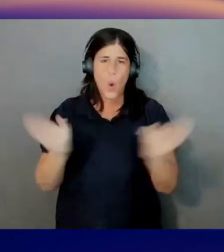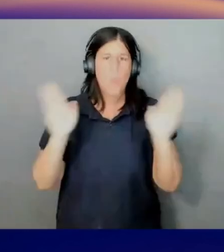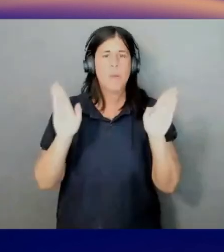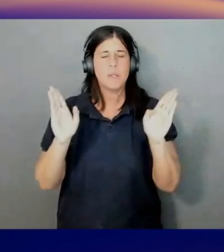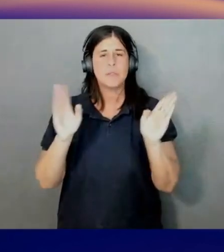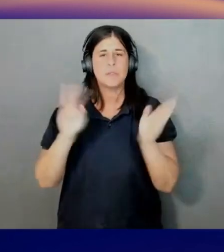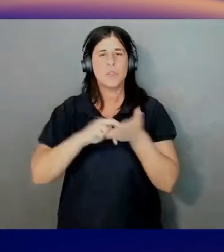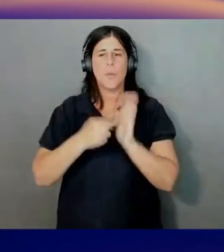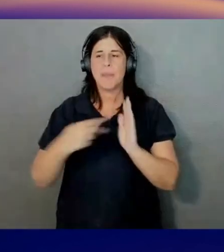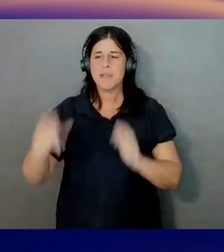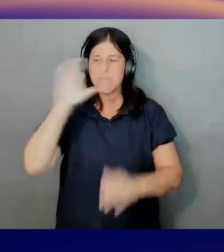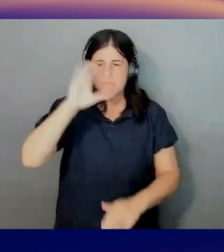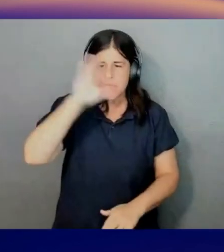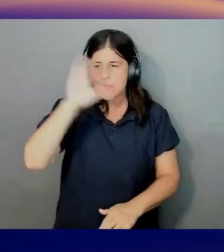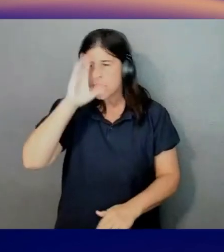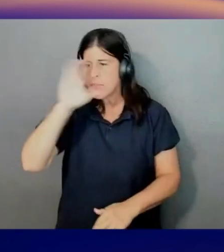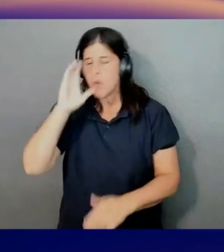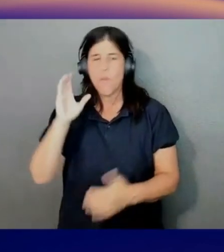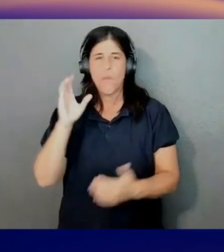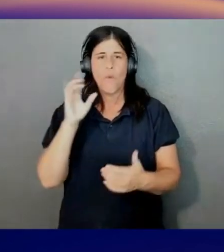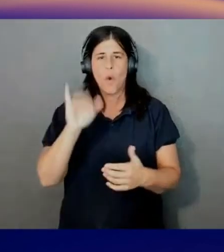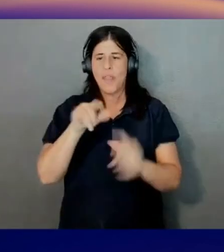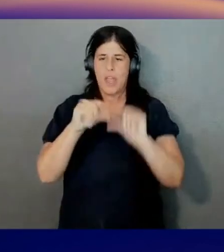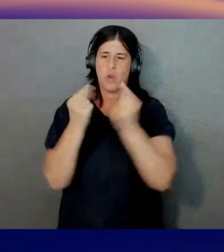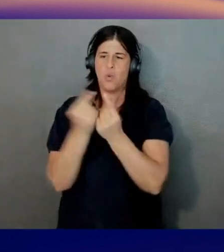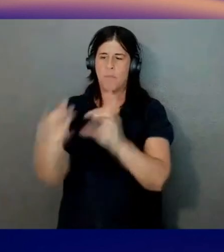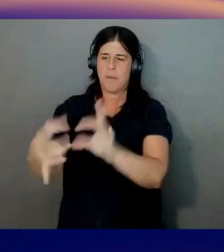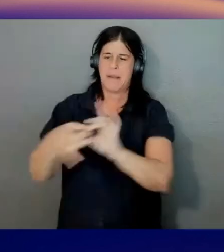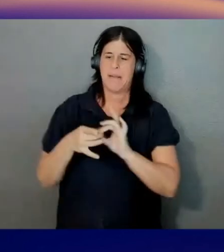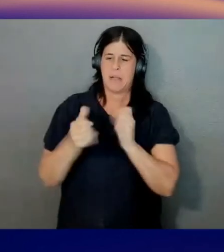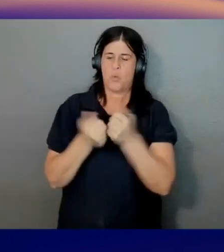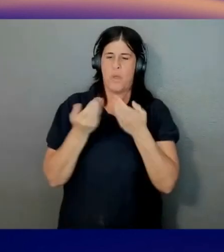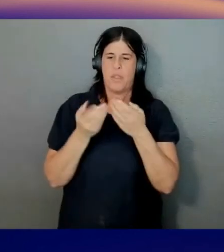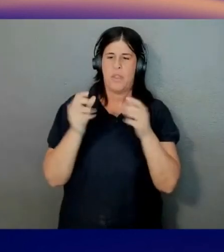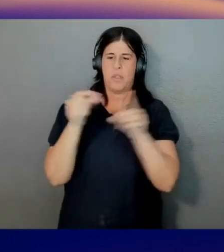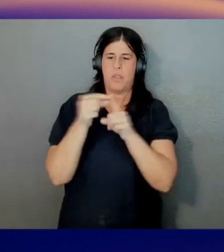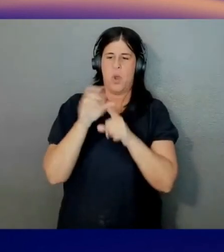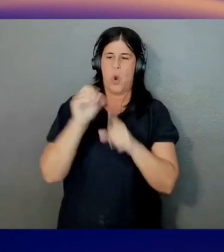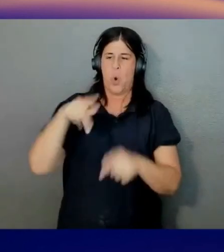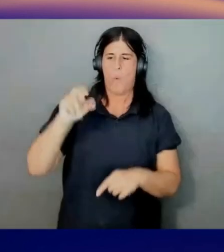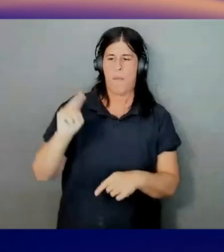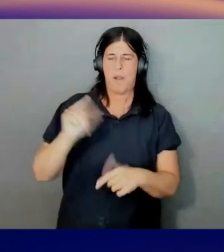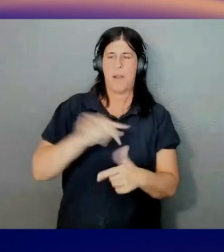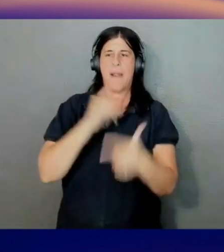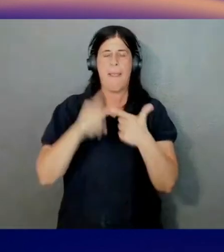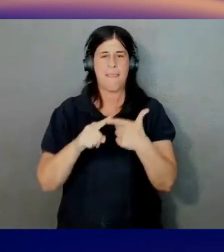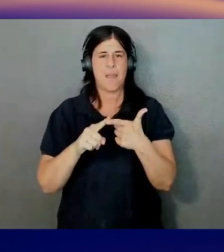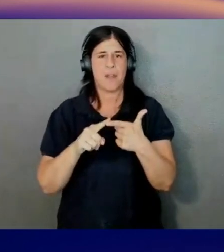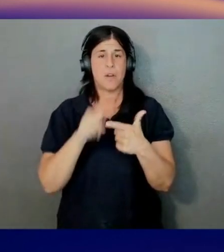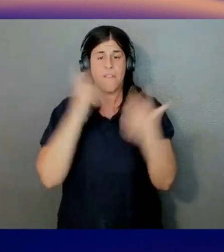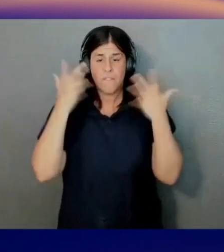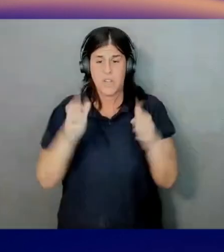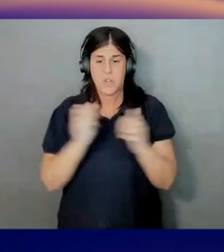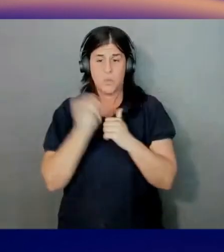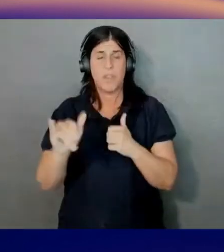find the group associated with the open. Right. And then basically once it is done, right,